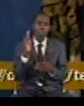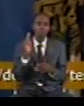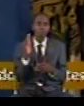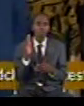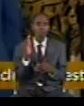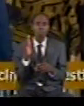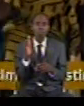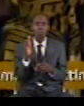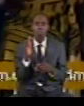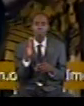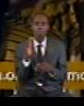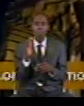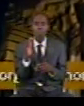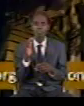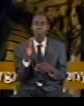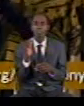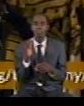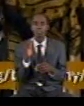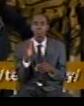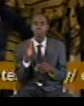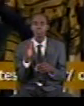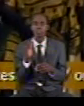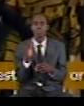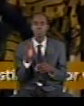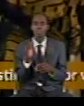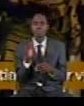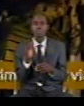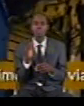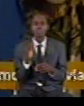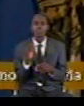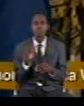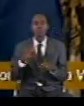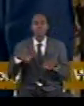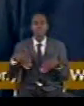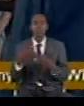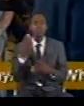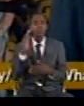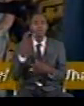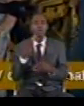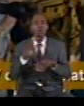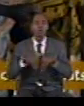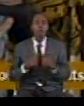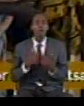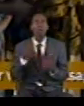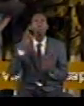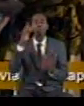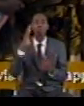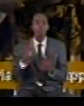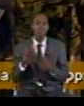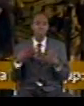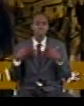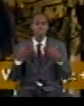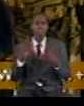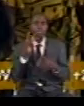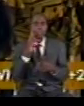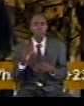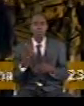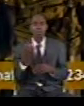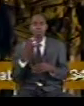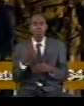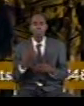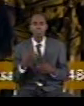Ninu Adeyegbe. It's testifying of how God healed her of a moving lump for the past